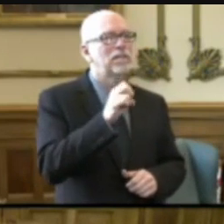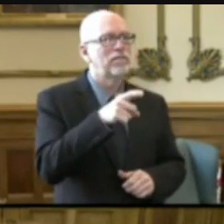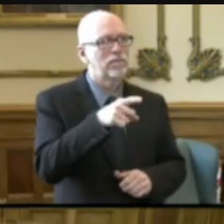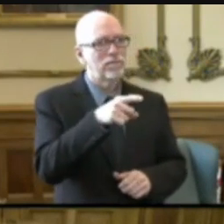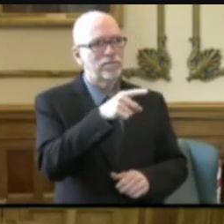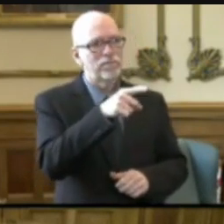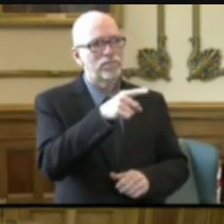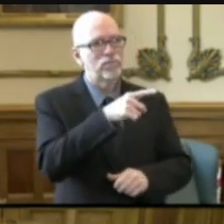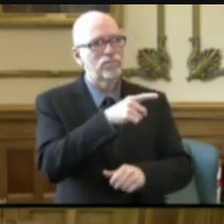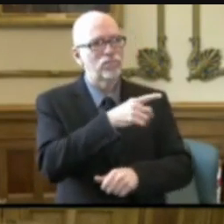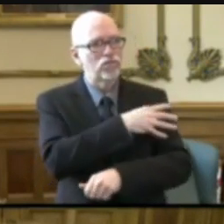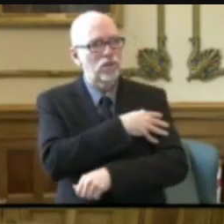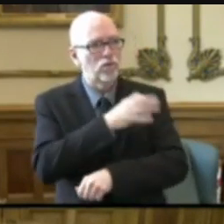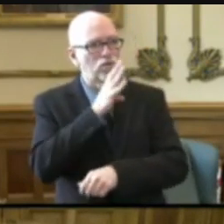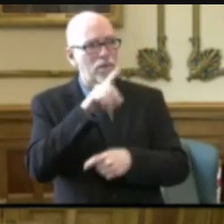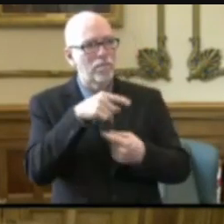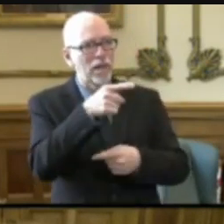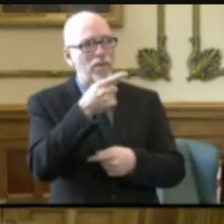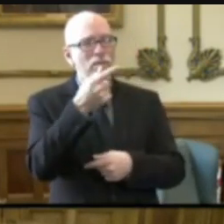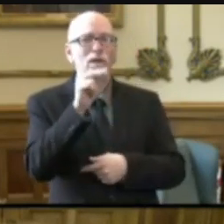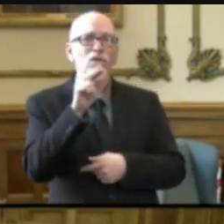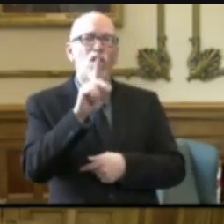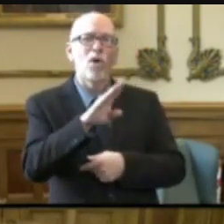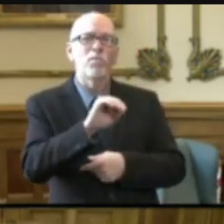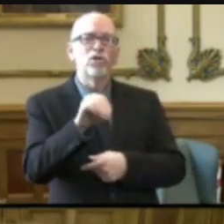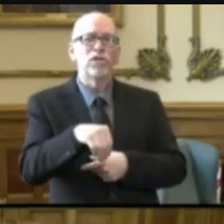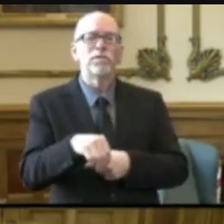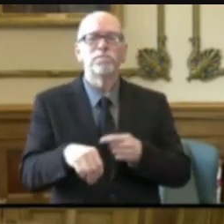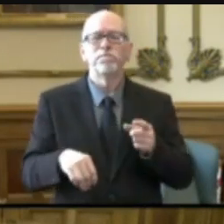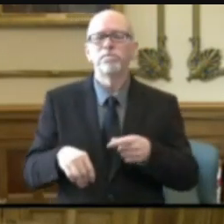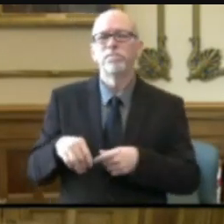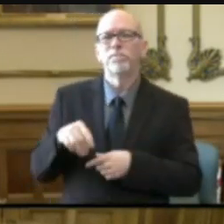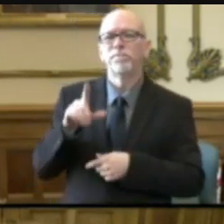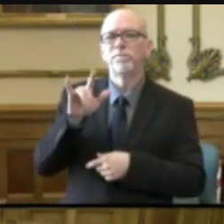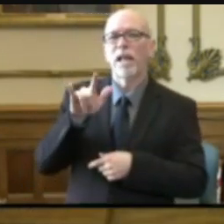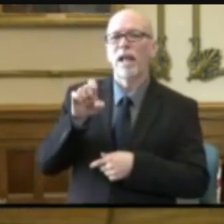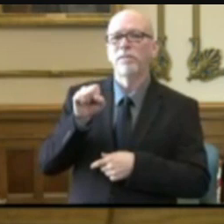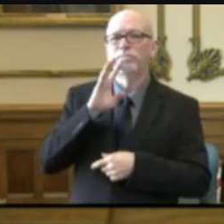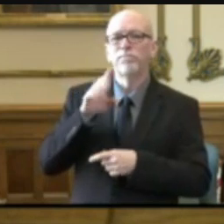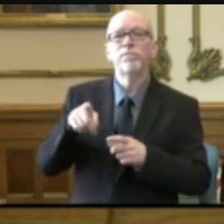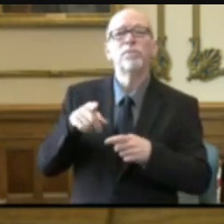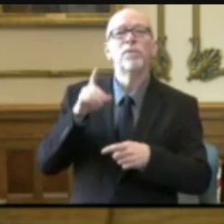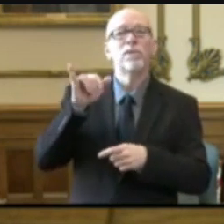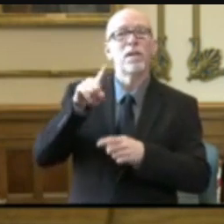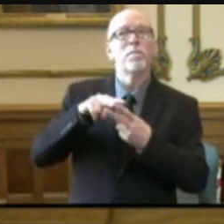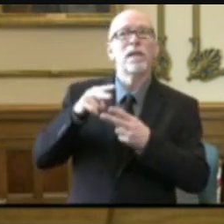talk about the Guard percentage? So that declaration enables